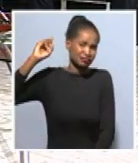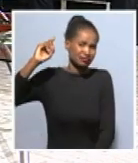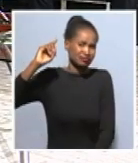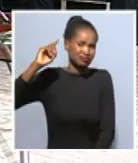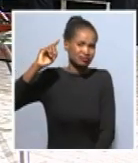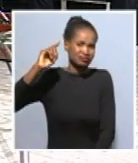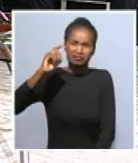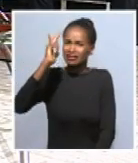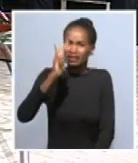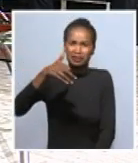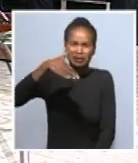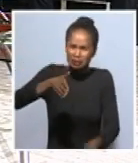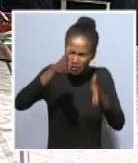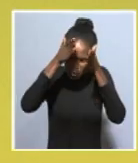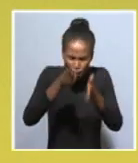I must say,